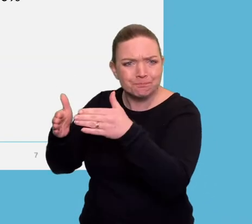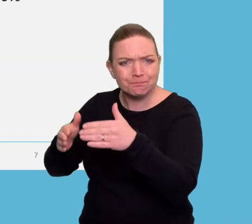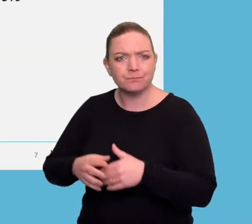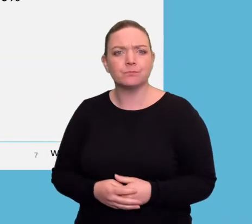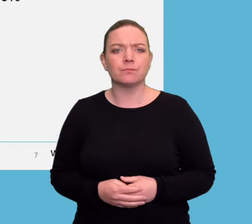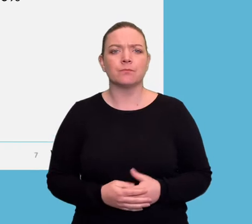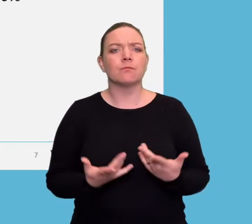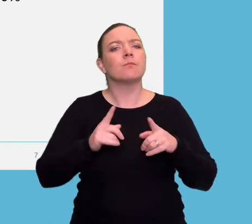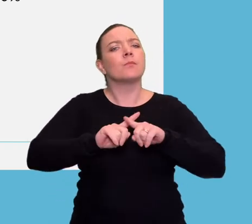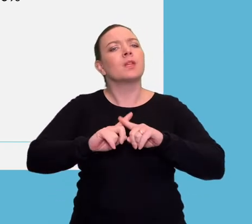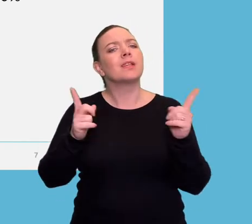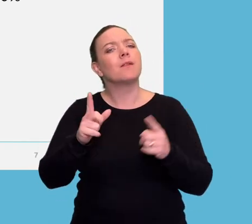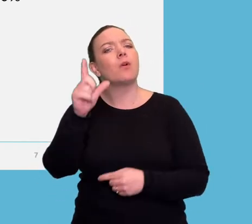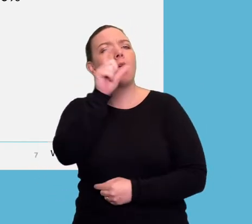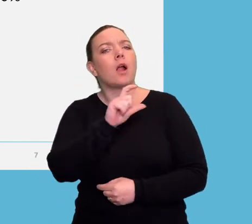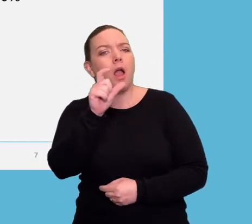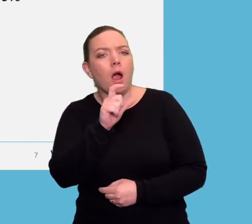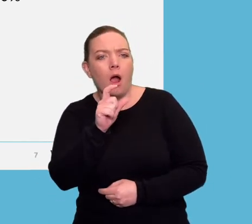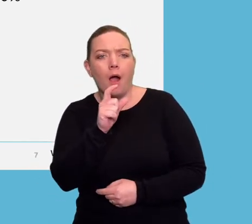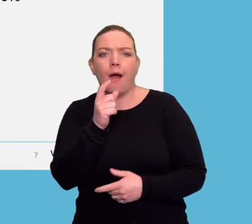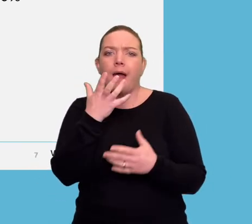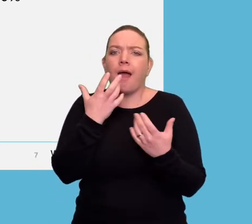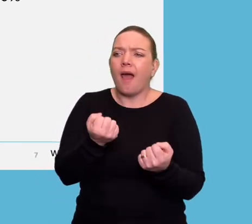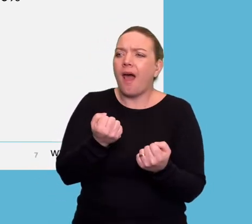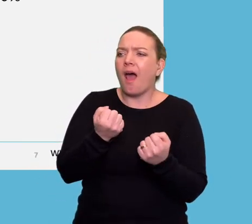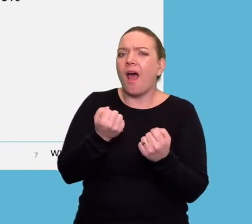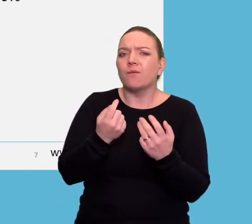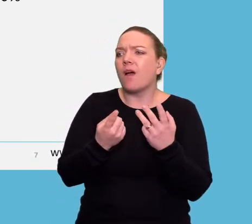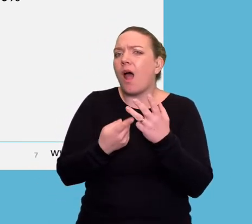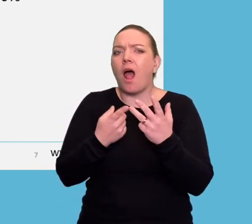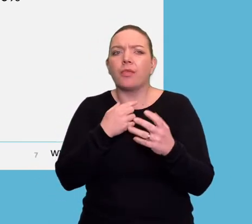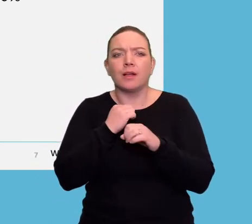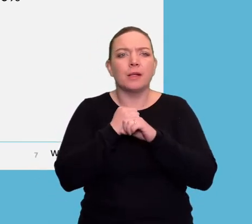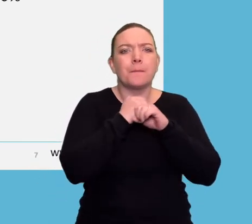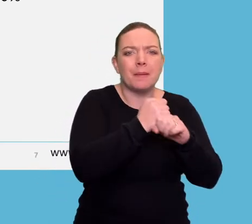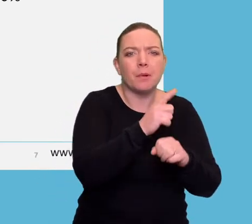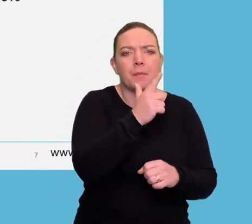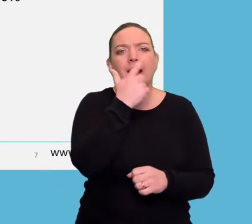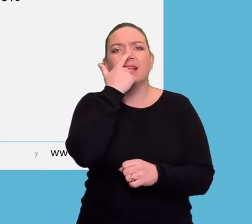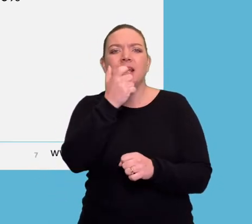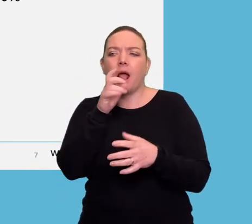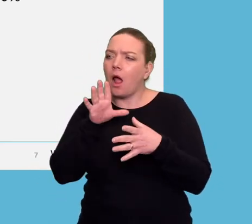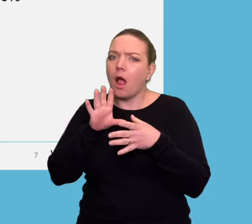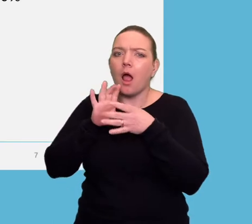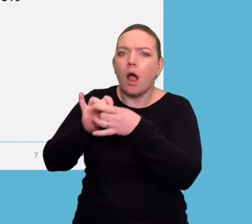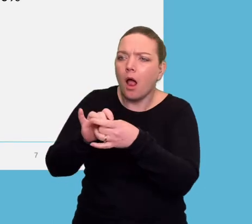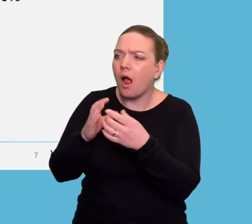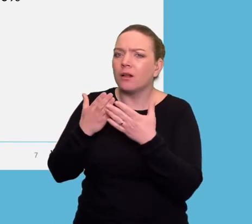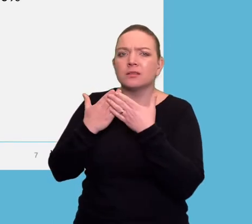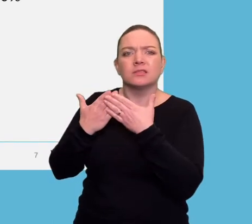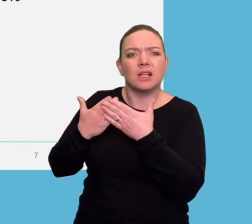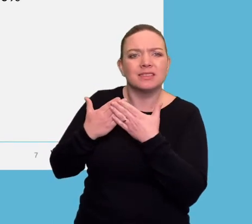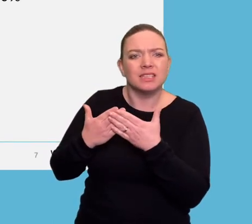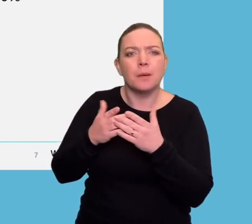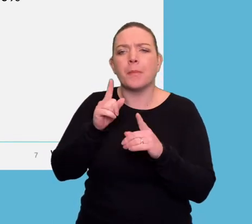So in another colour, mark the commitments you have where you may be able to do something study related but can't focus